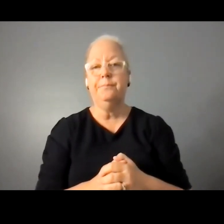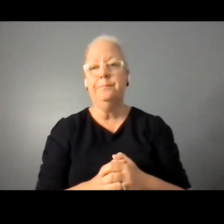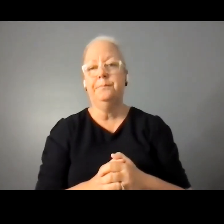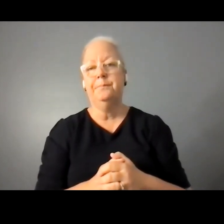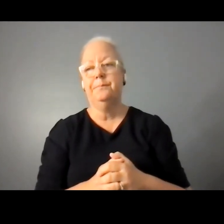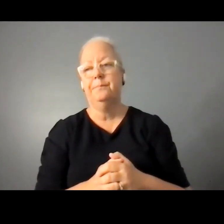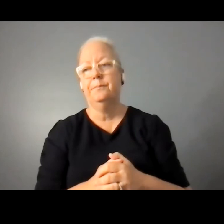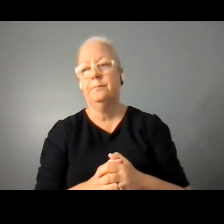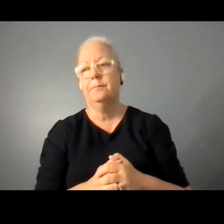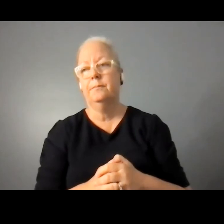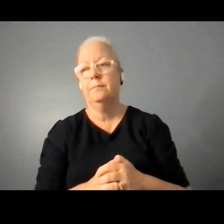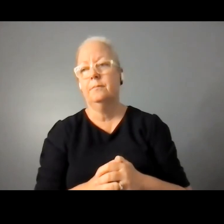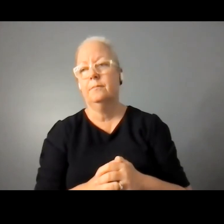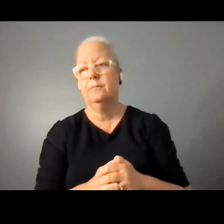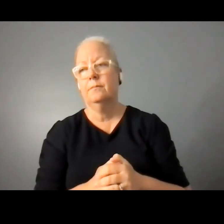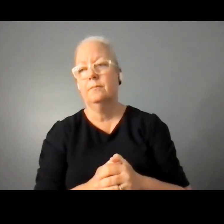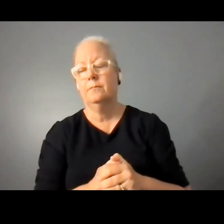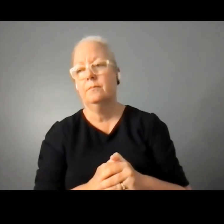Muy bien. Fantastic, yes.